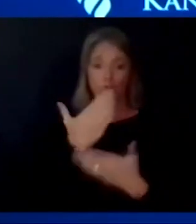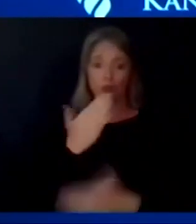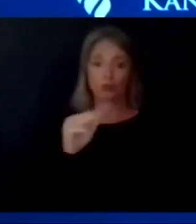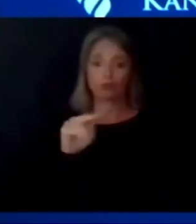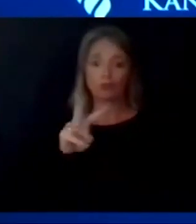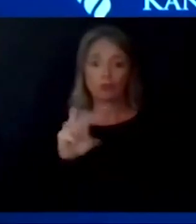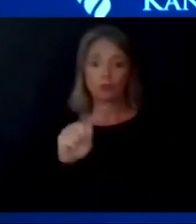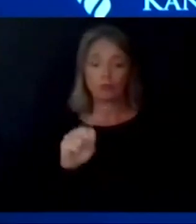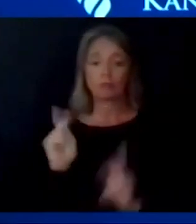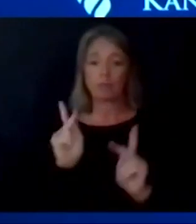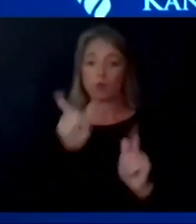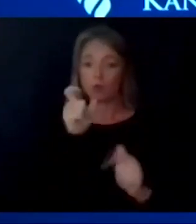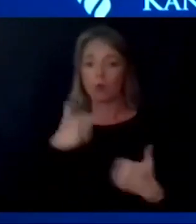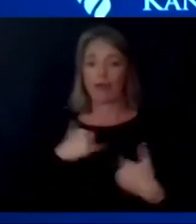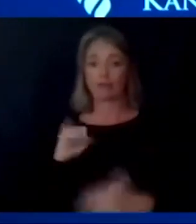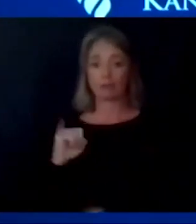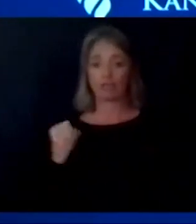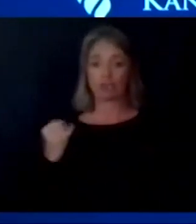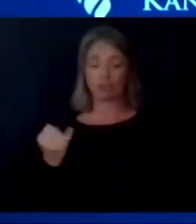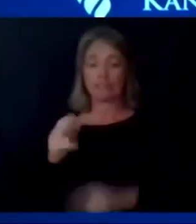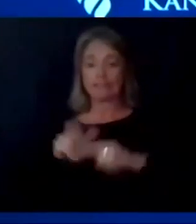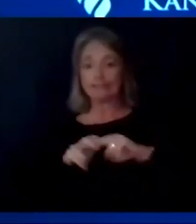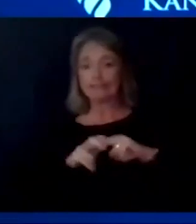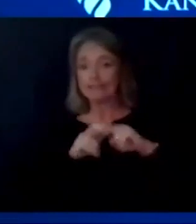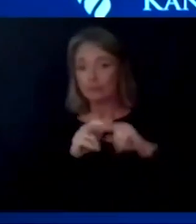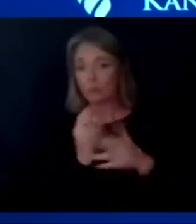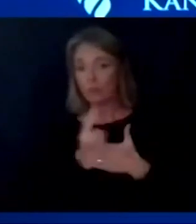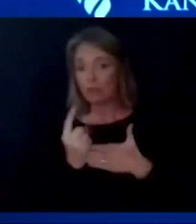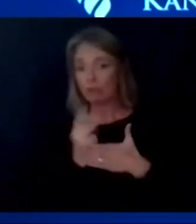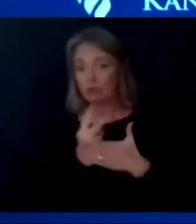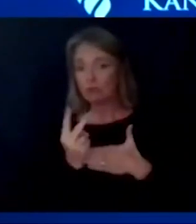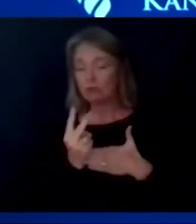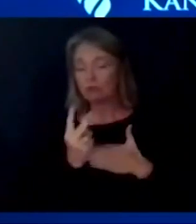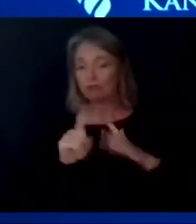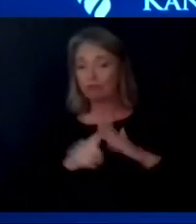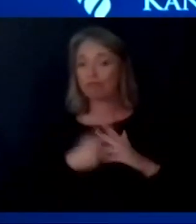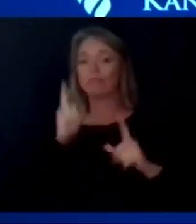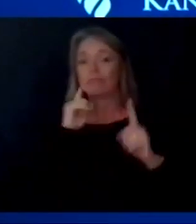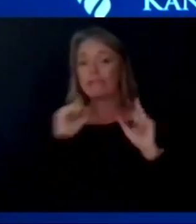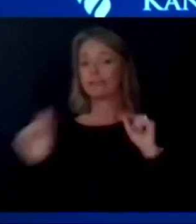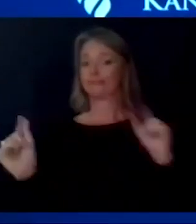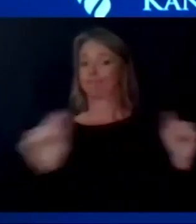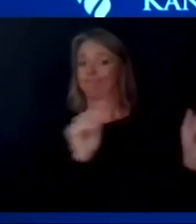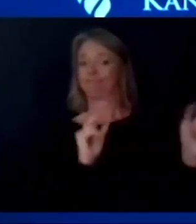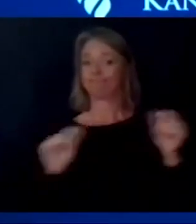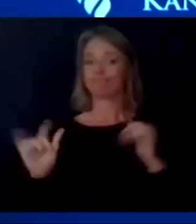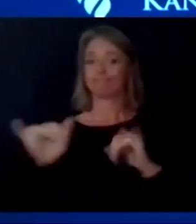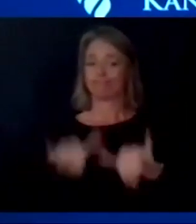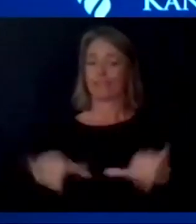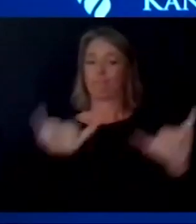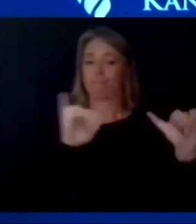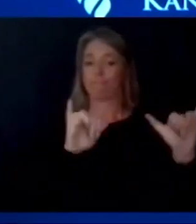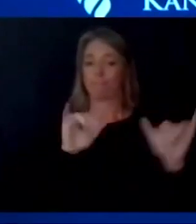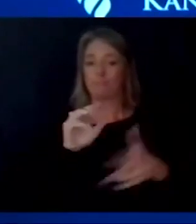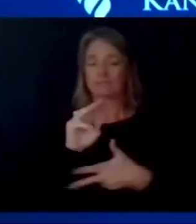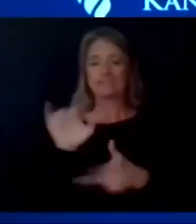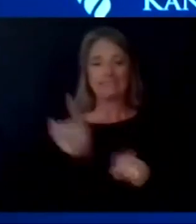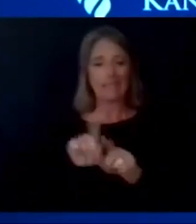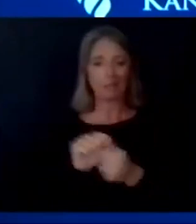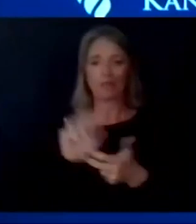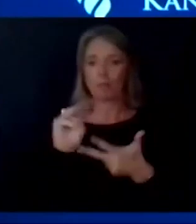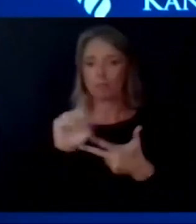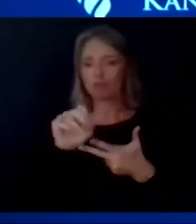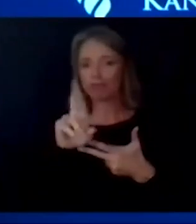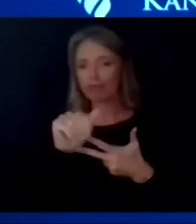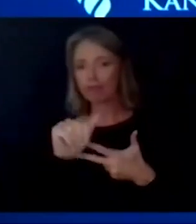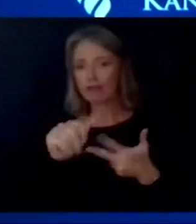just sit tight for another week or two, I suspect you're going to start hearing the same chatter we've heard around Moderna and Pfizer, and that eventually we're going to be recommending